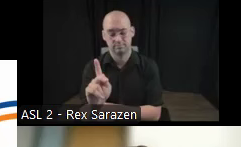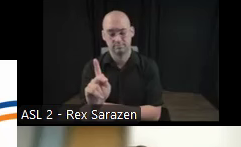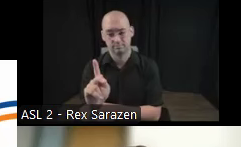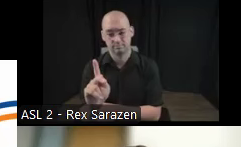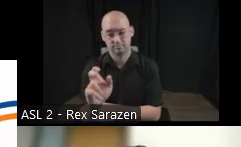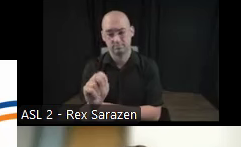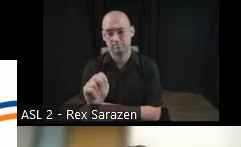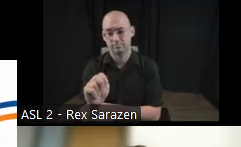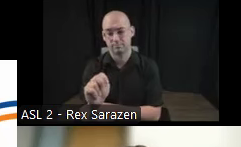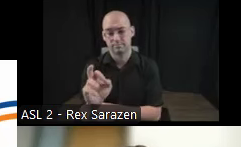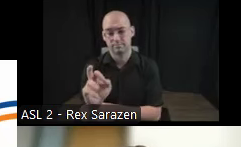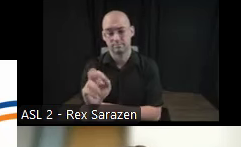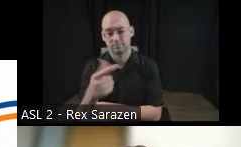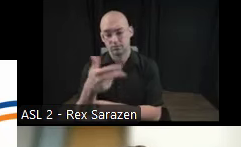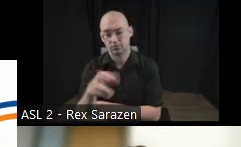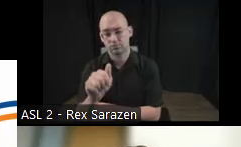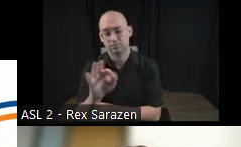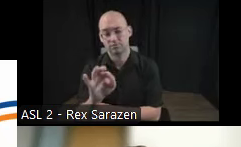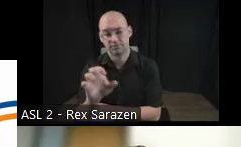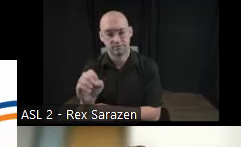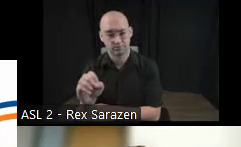Ken Raffio.